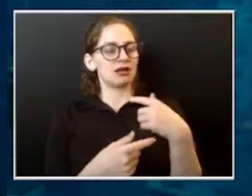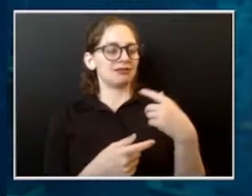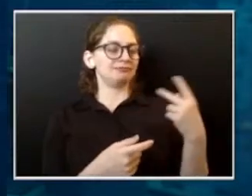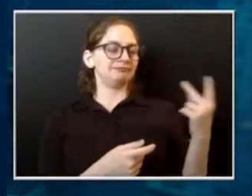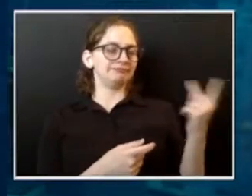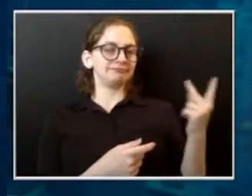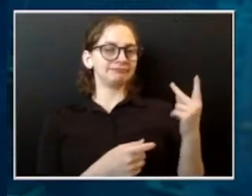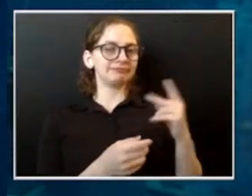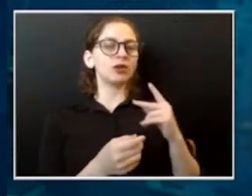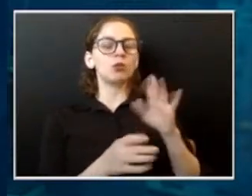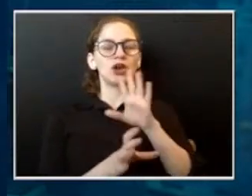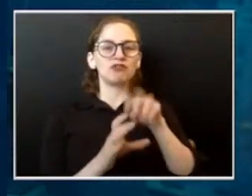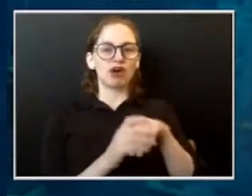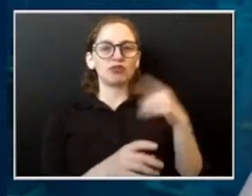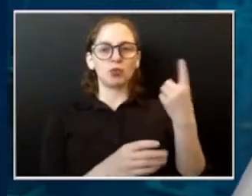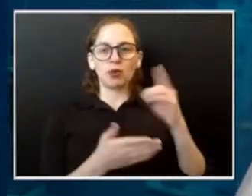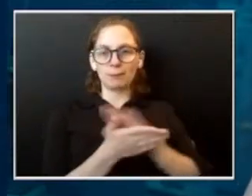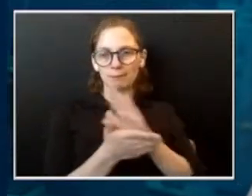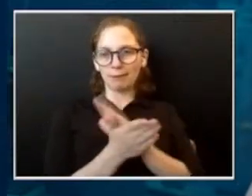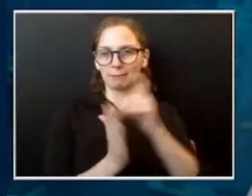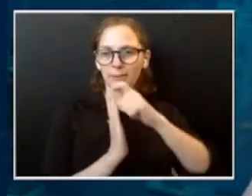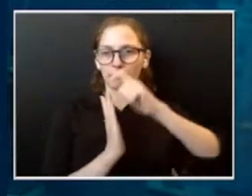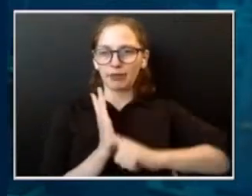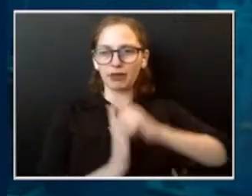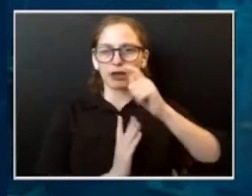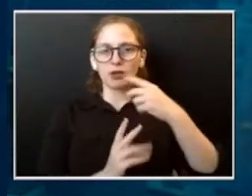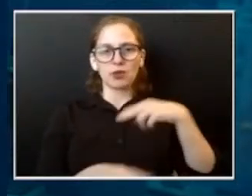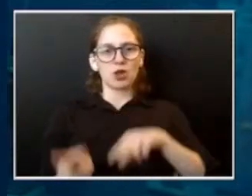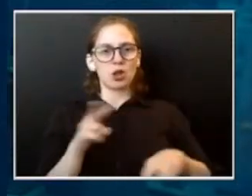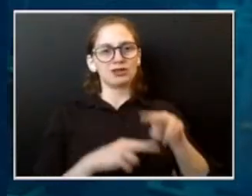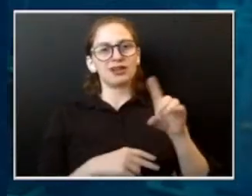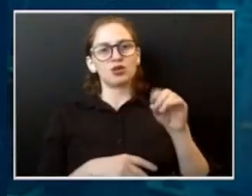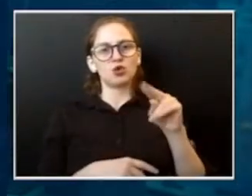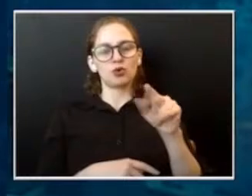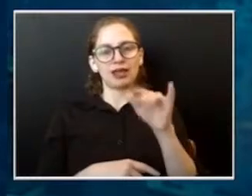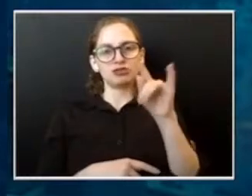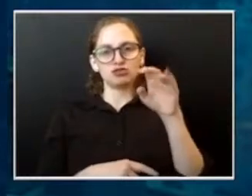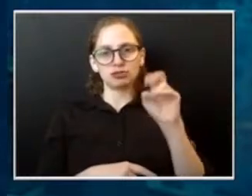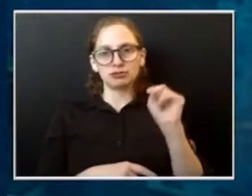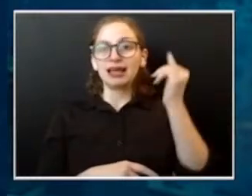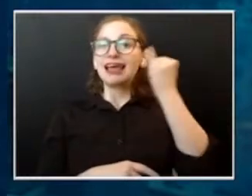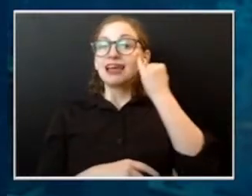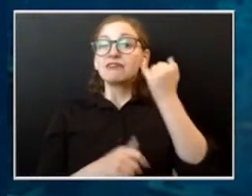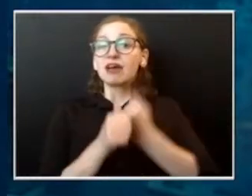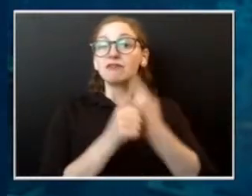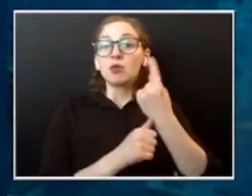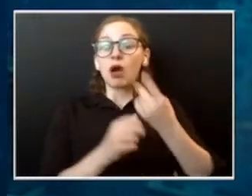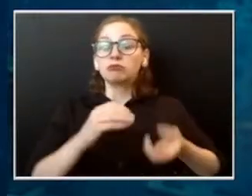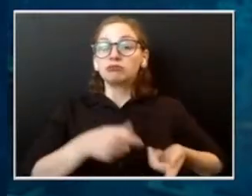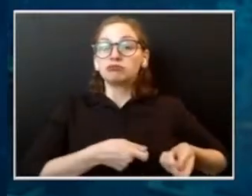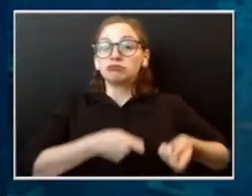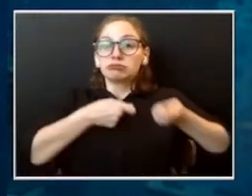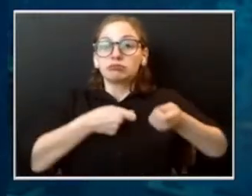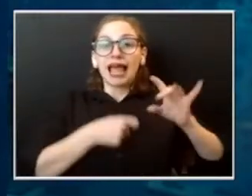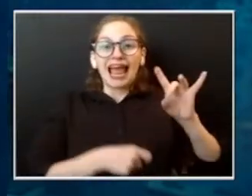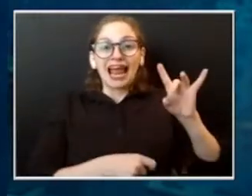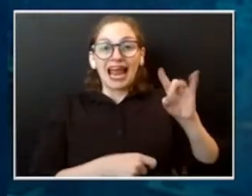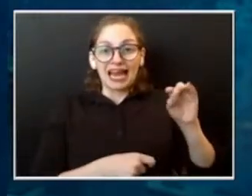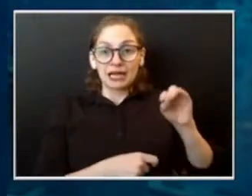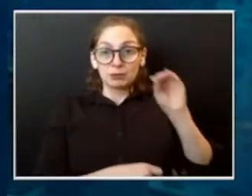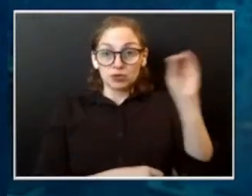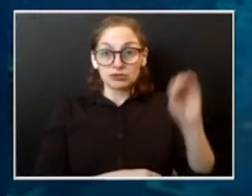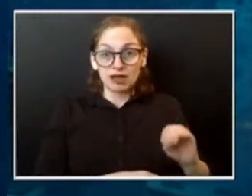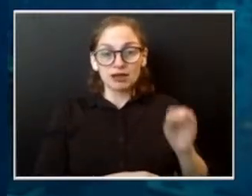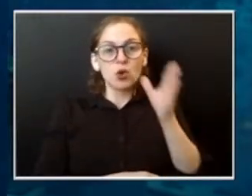looked at just donation. If you brought everybody up to a conversion rate of 80%, it had 1,000 more livers in 1 year.